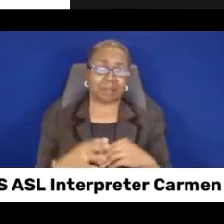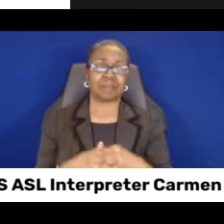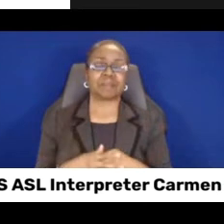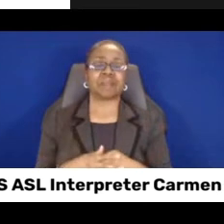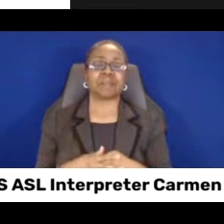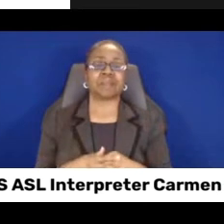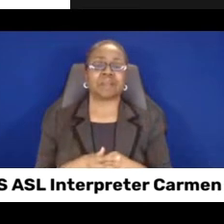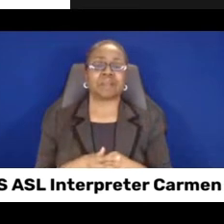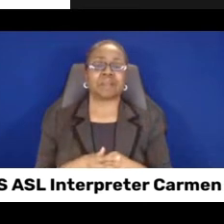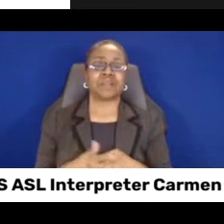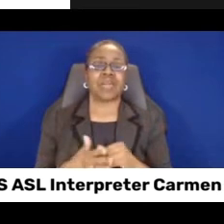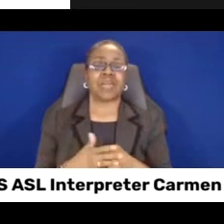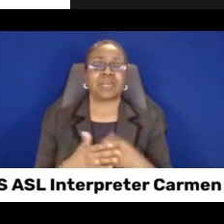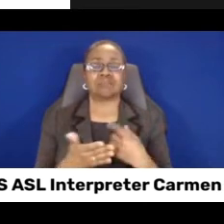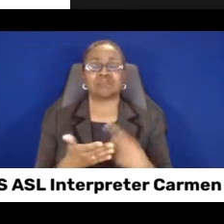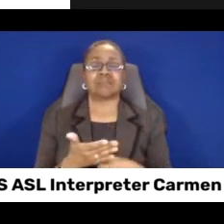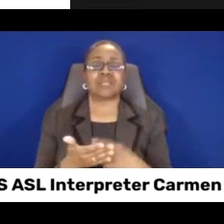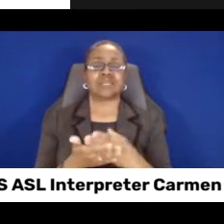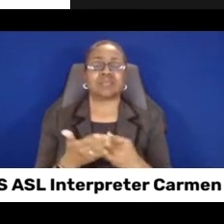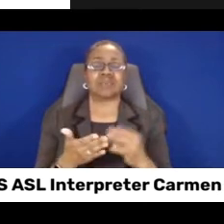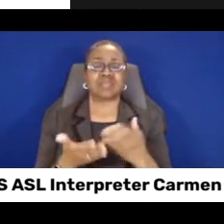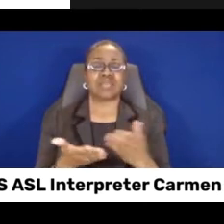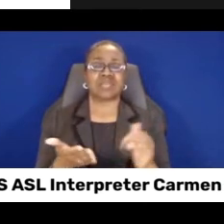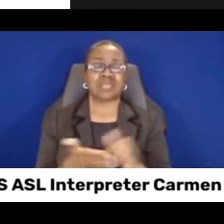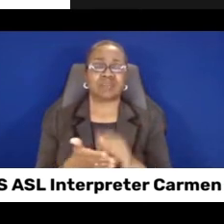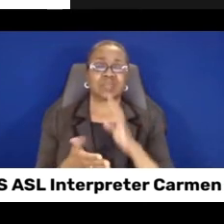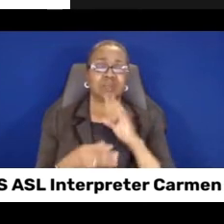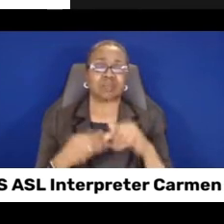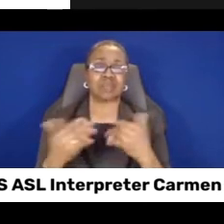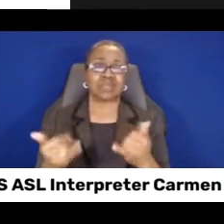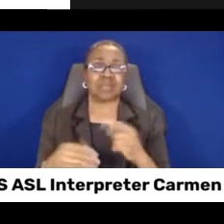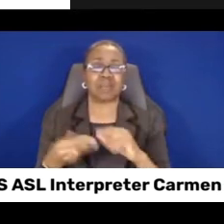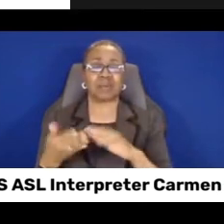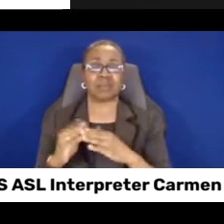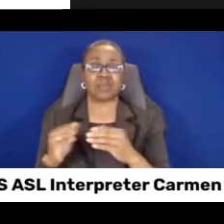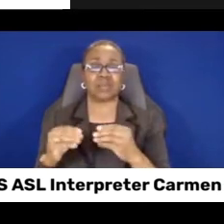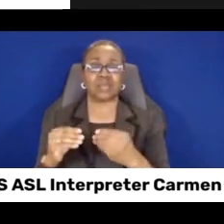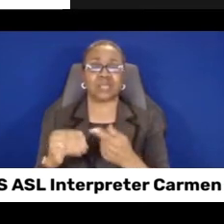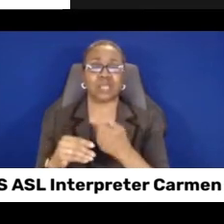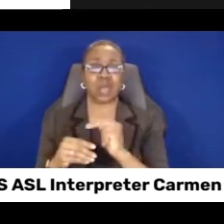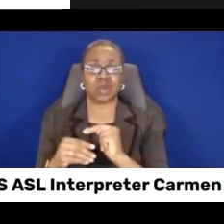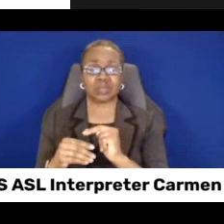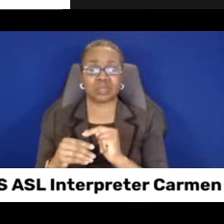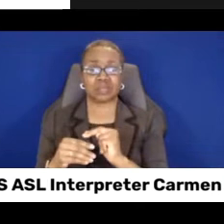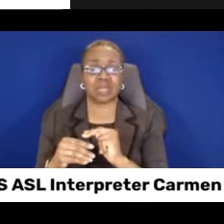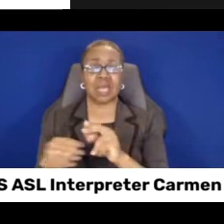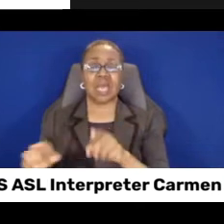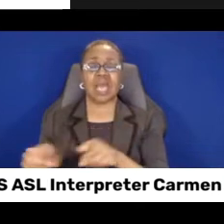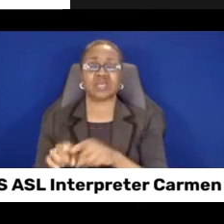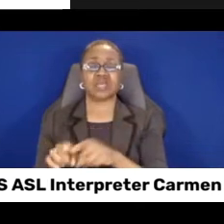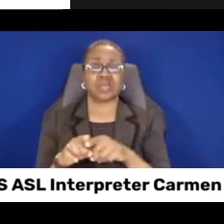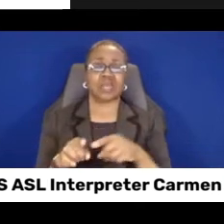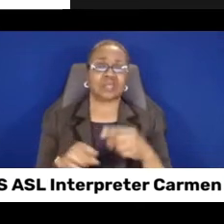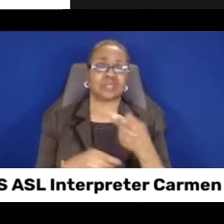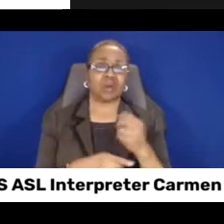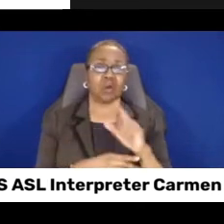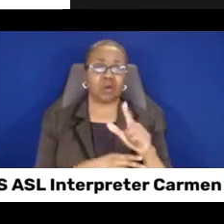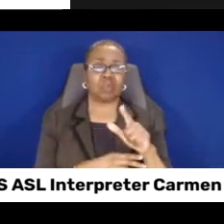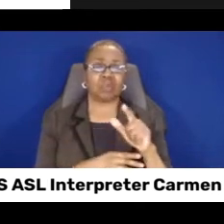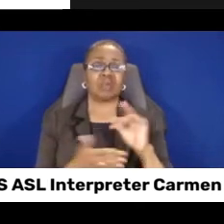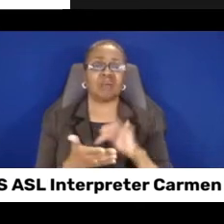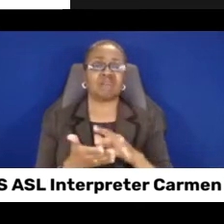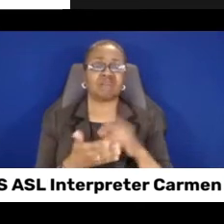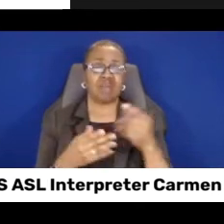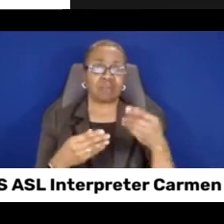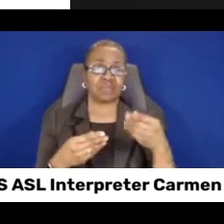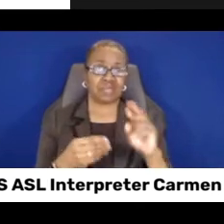it covers some of the things we covered today about the community gardens, as well as herbal pharmacies in